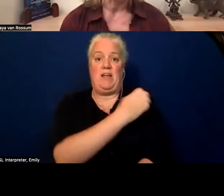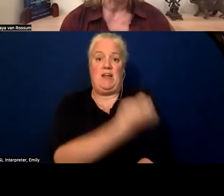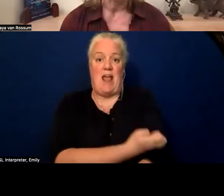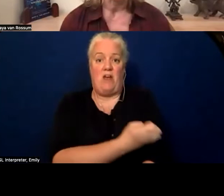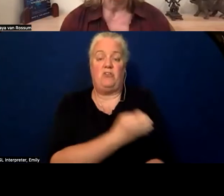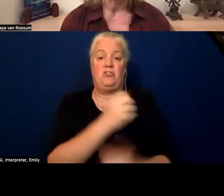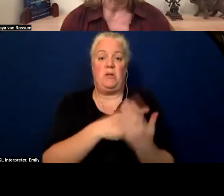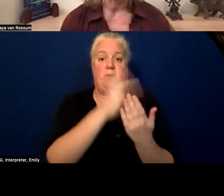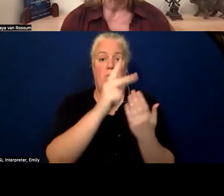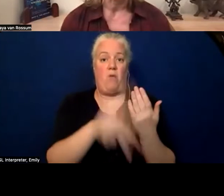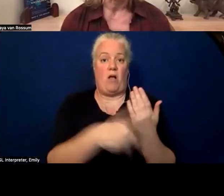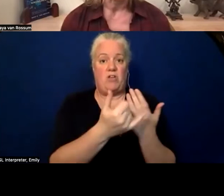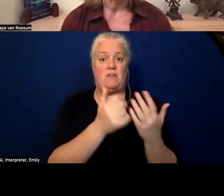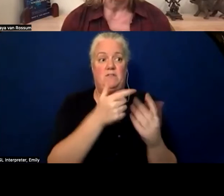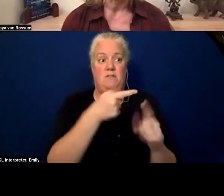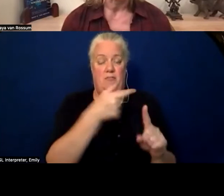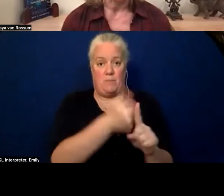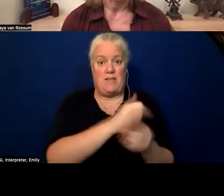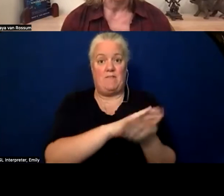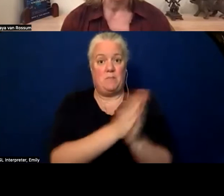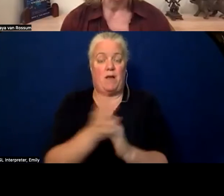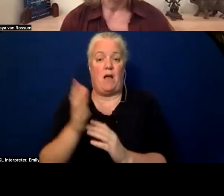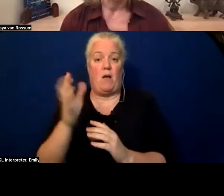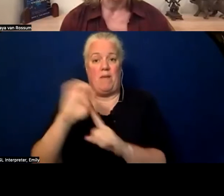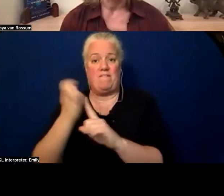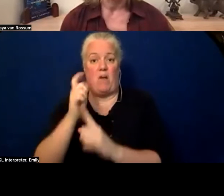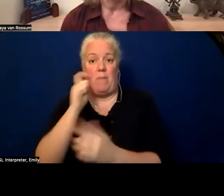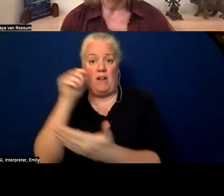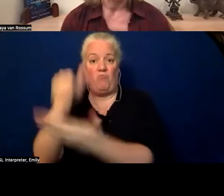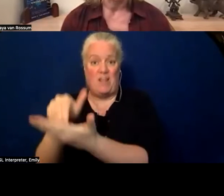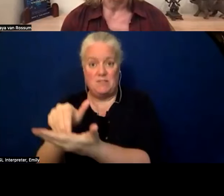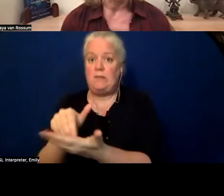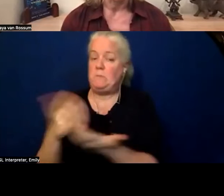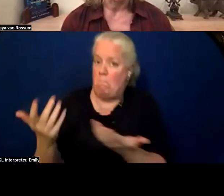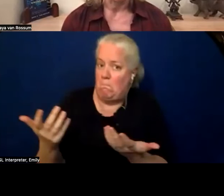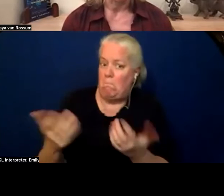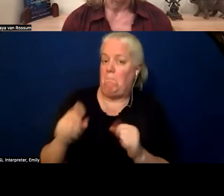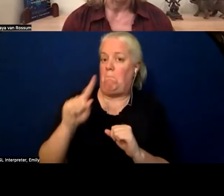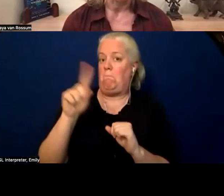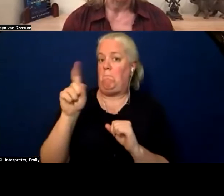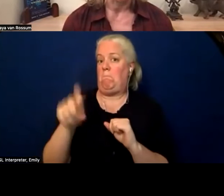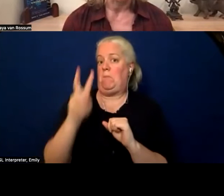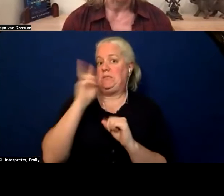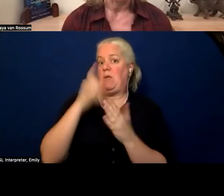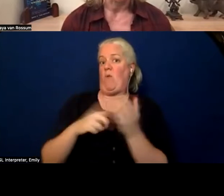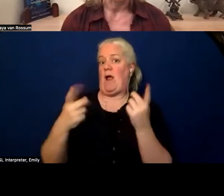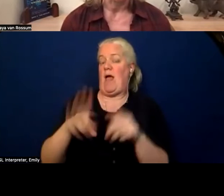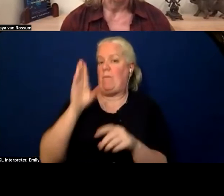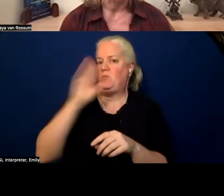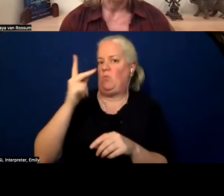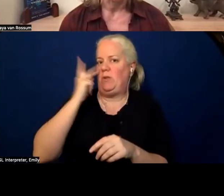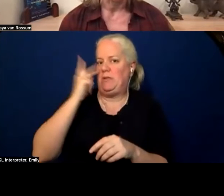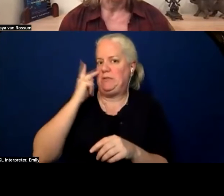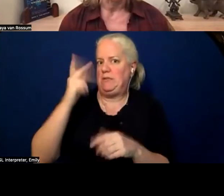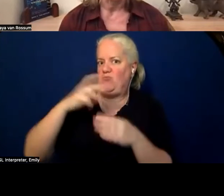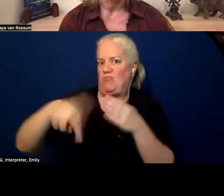mean, that's a rhetorical question, but to Michael's point, this is going to be put to the test soon. But I also agree with what the